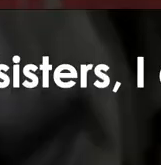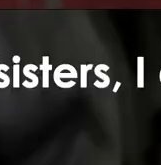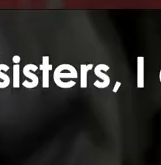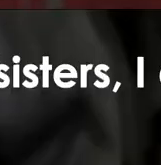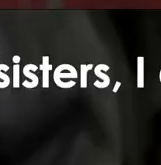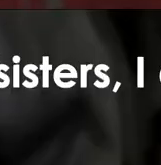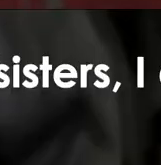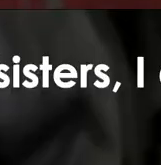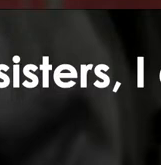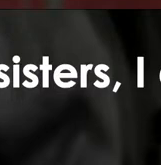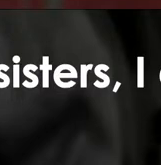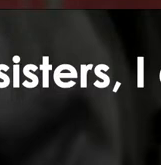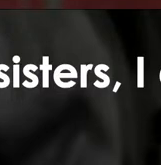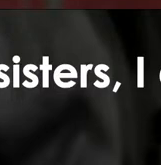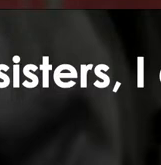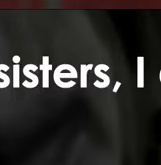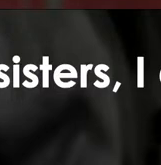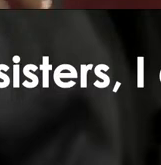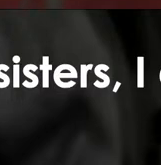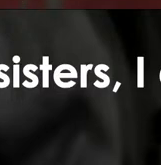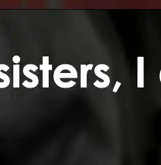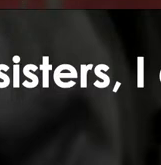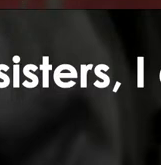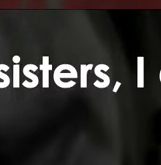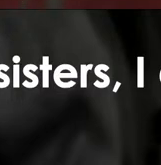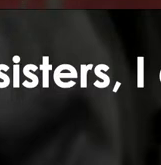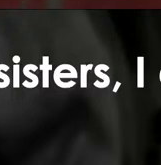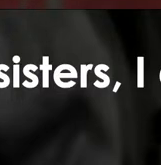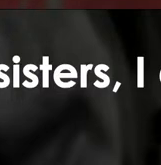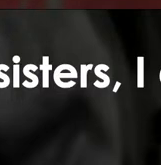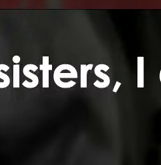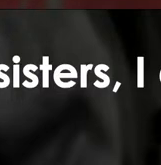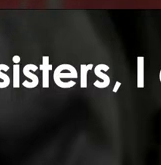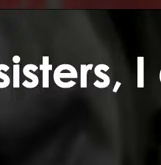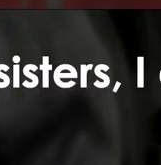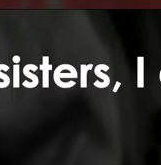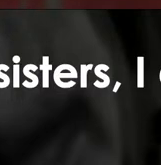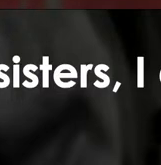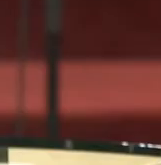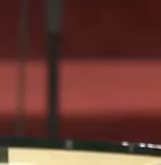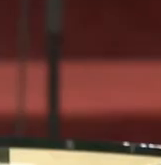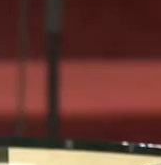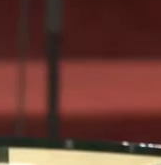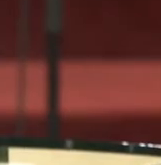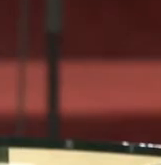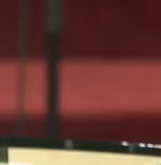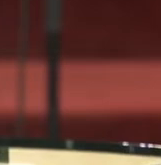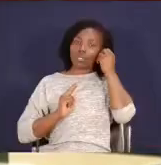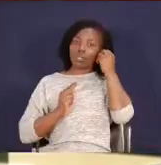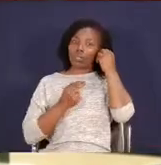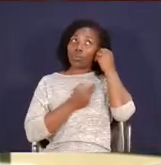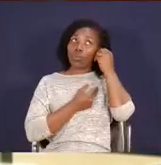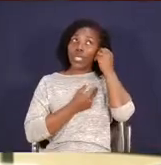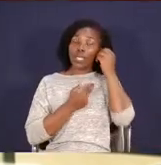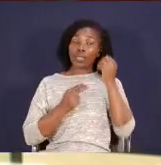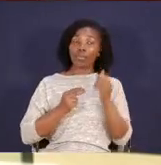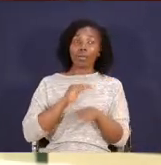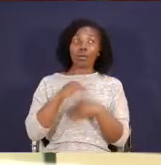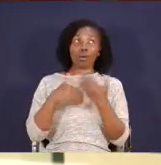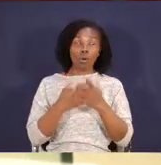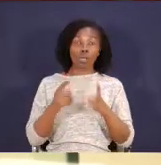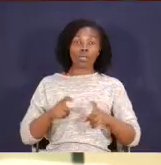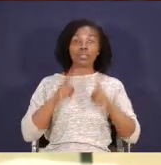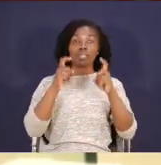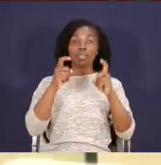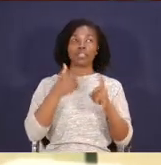to everyone. You know, everyone. And we have all been gifted. So even in the